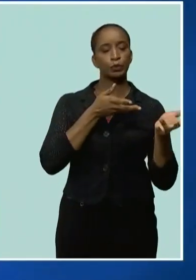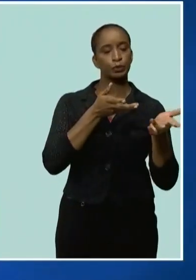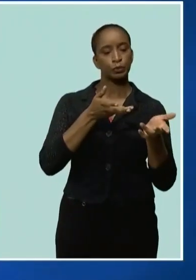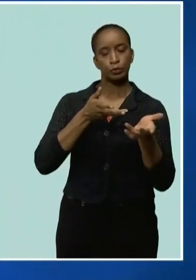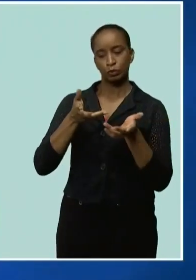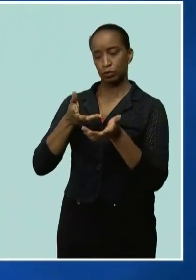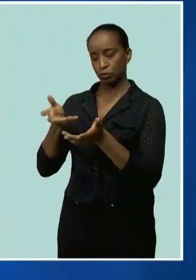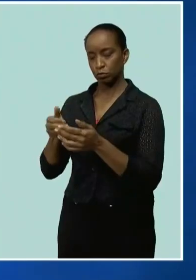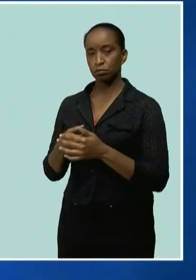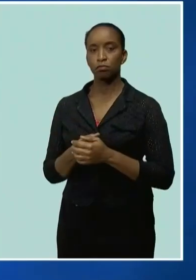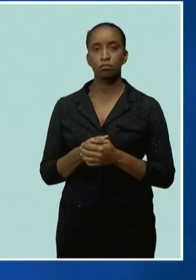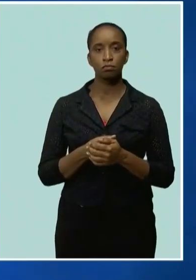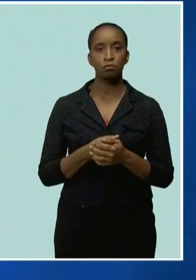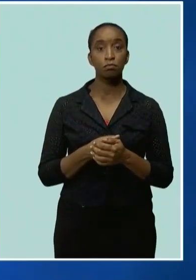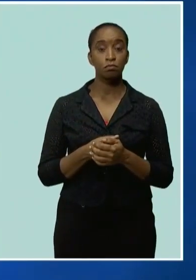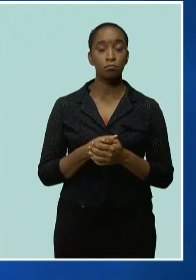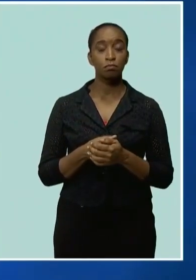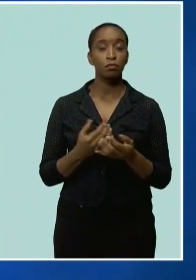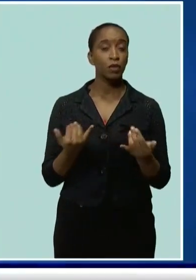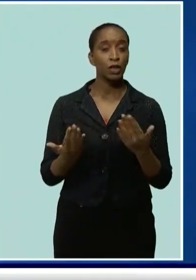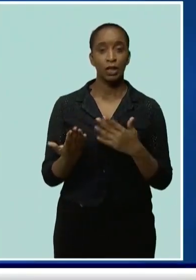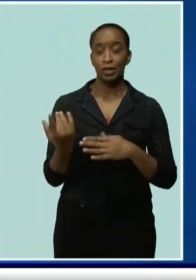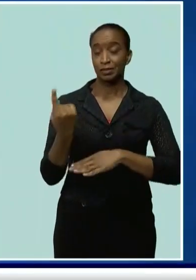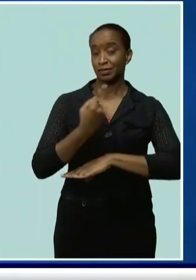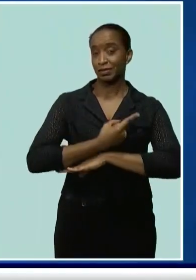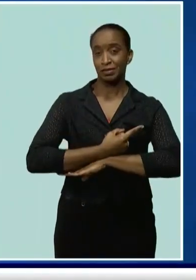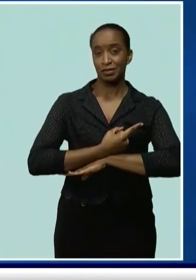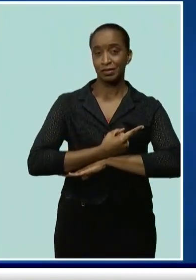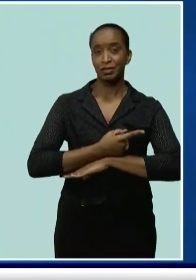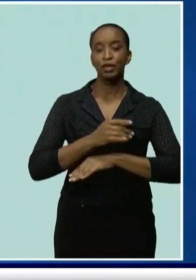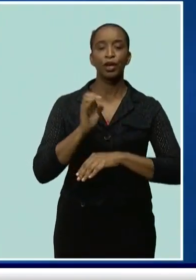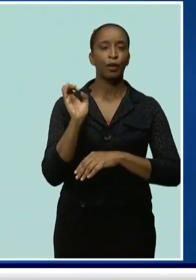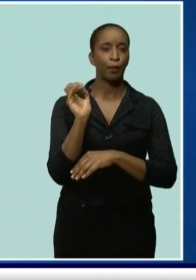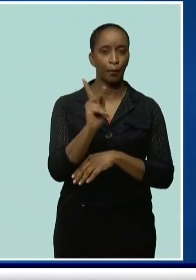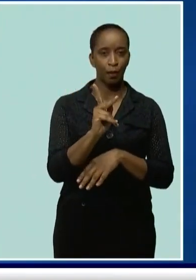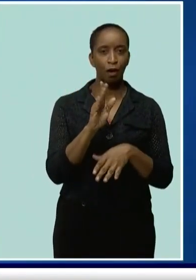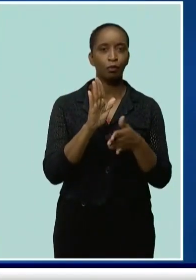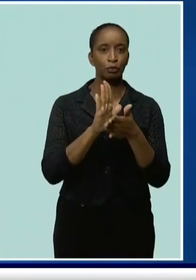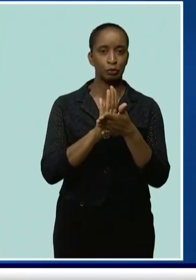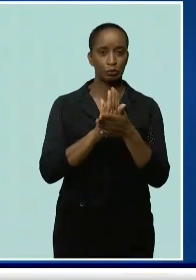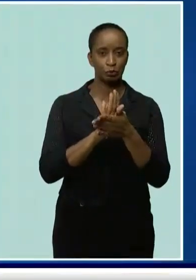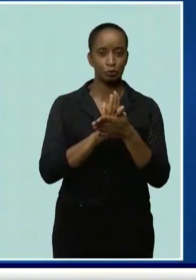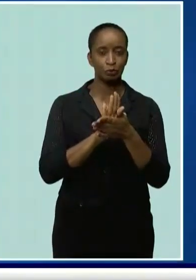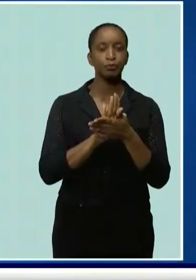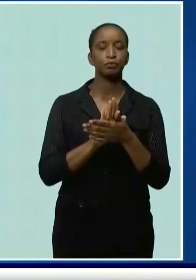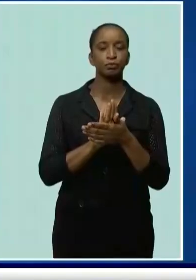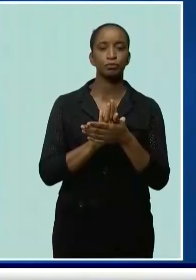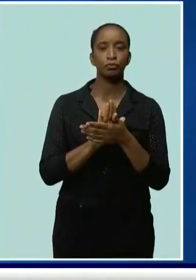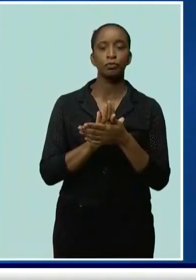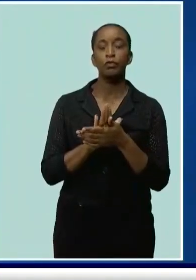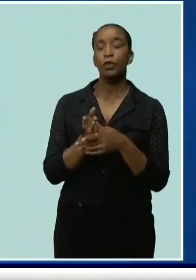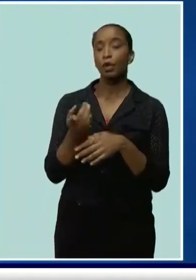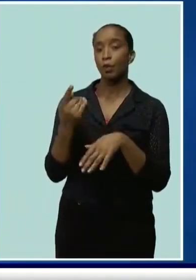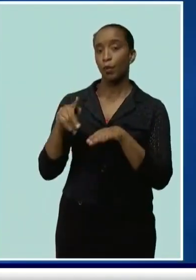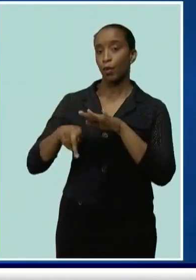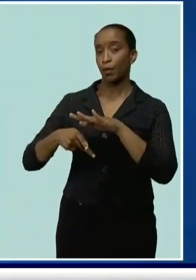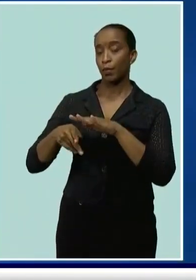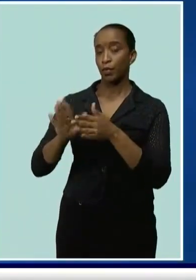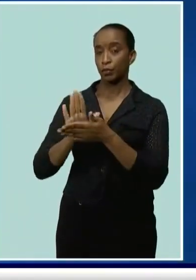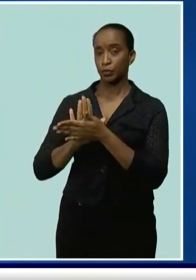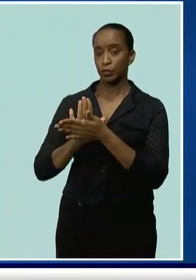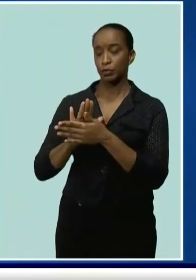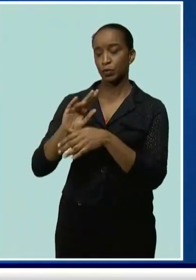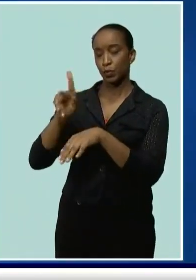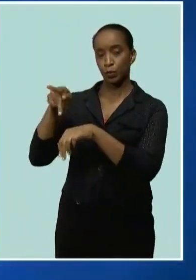Students and teachers returned to the classroom this morning to start the new school year. Principal of the Roland Edwards Primary School, George